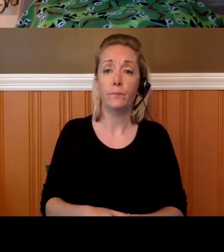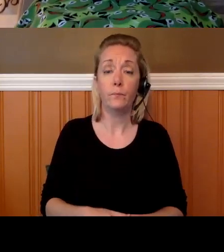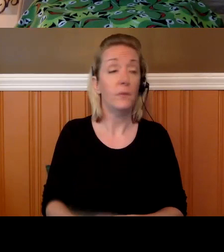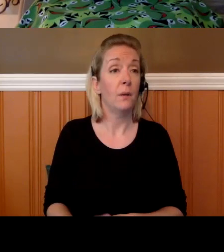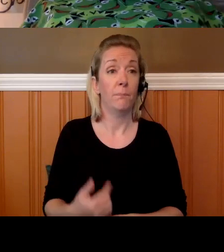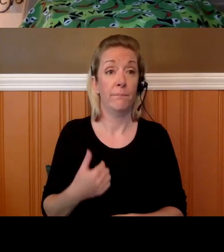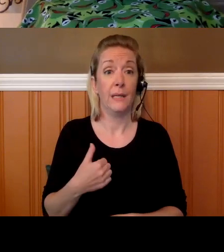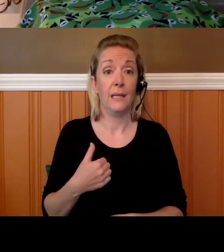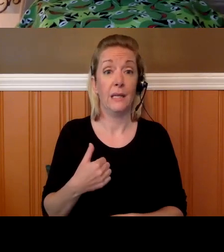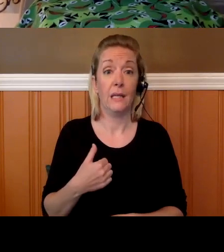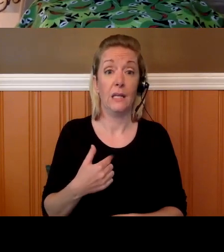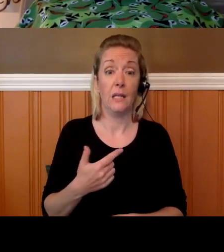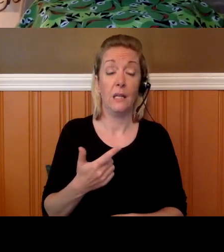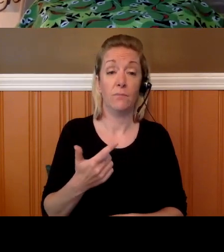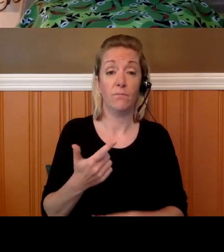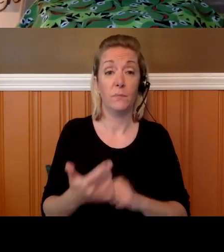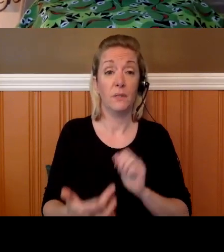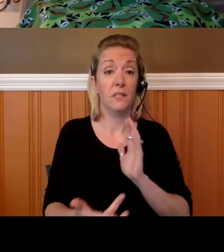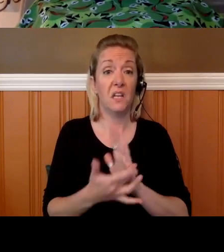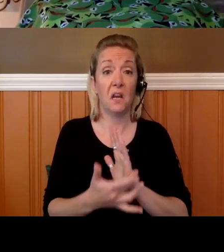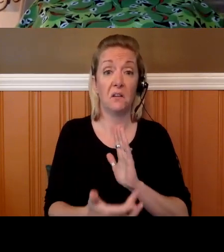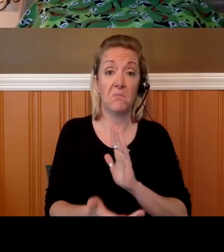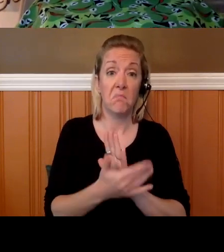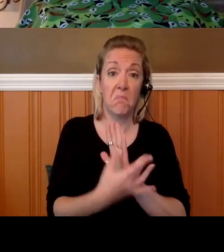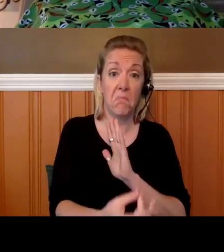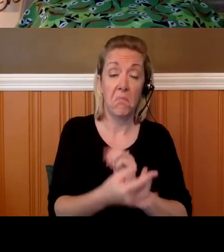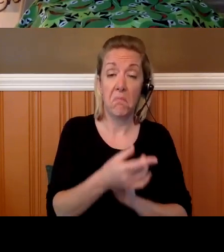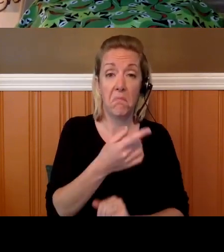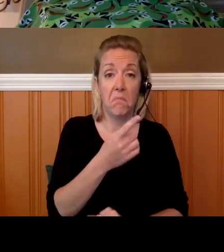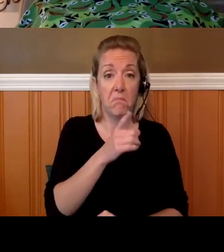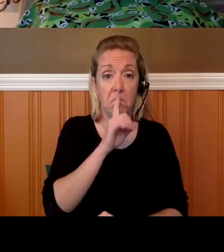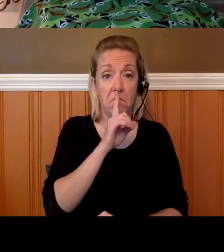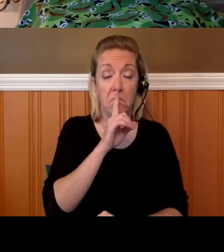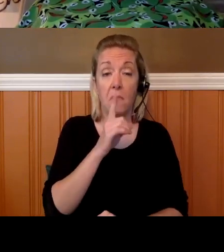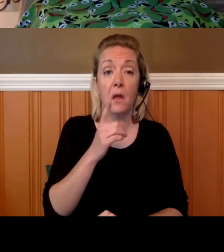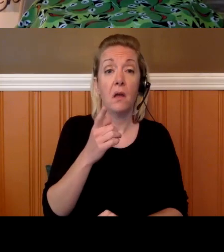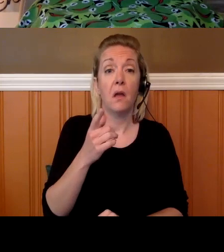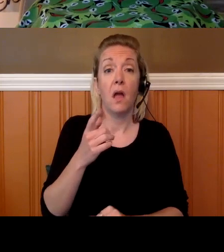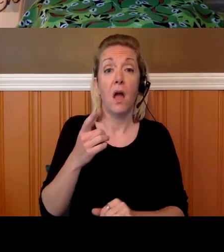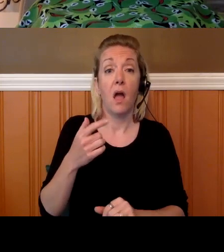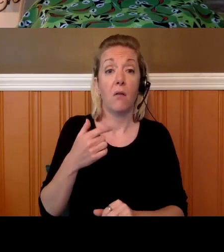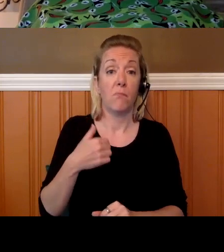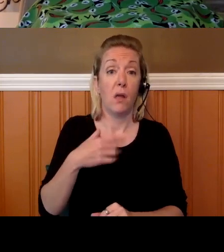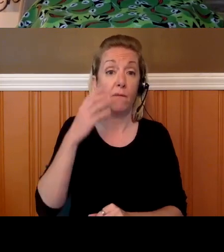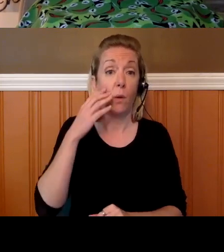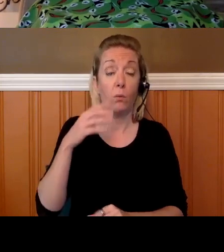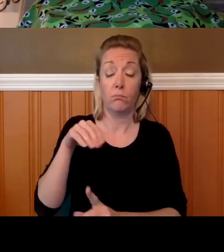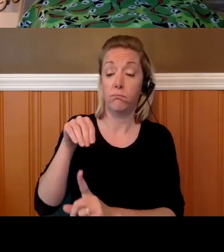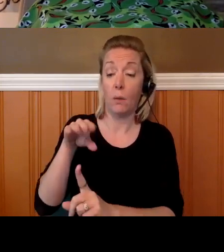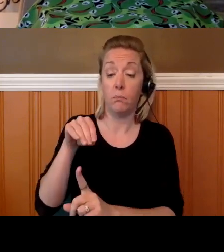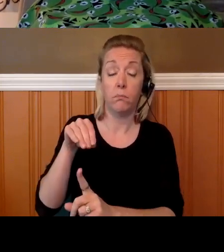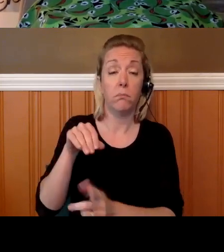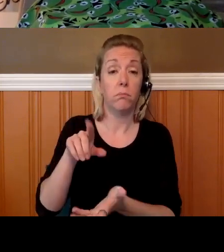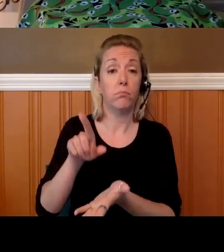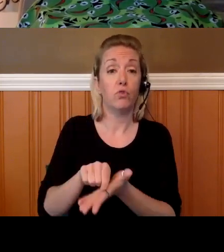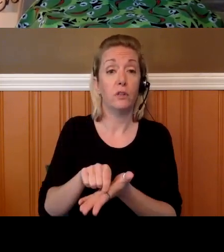not super tech savvy, I take a photo with my phone and then print it and